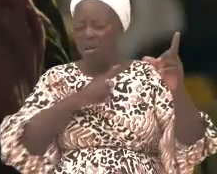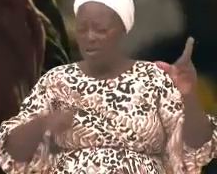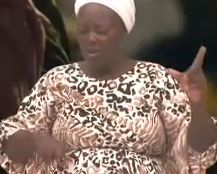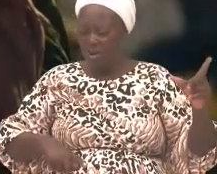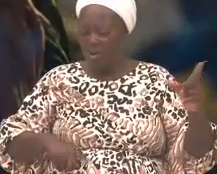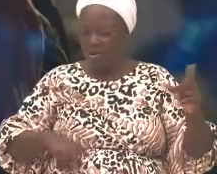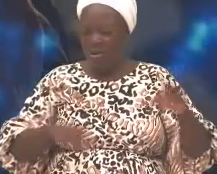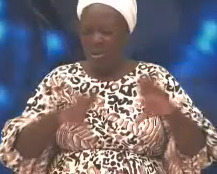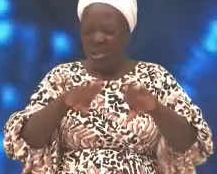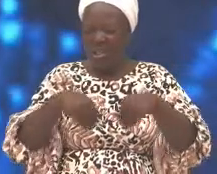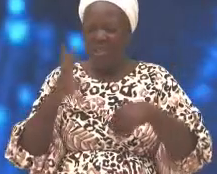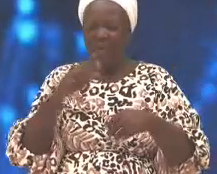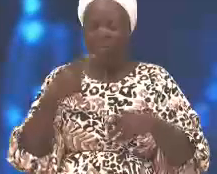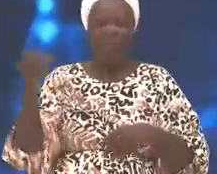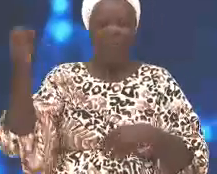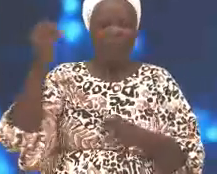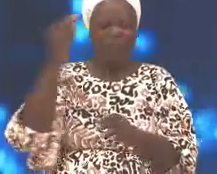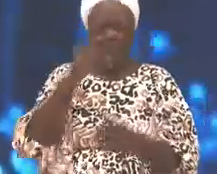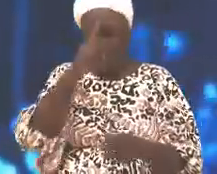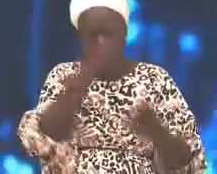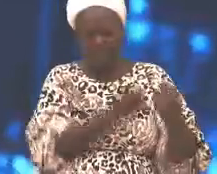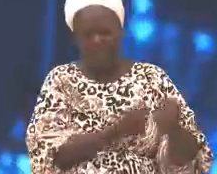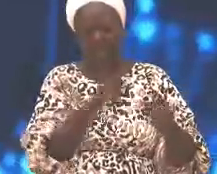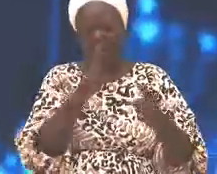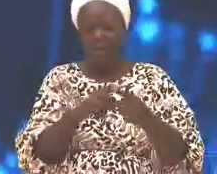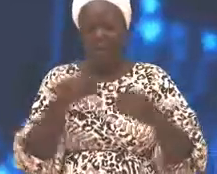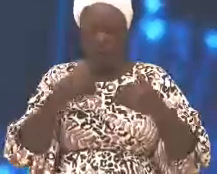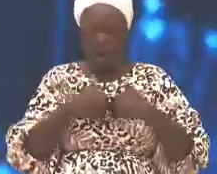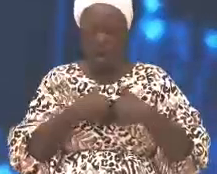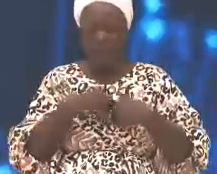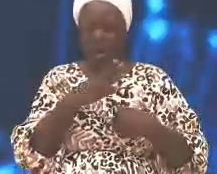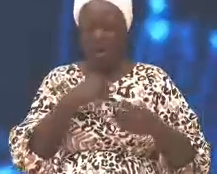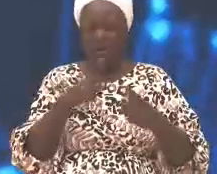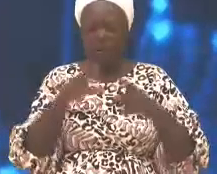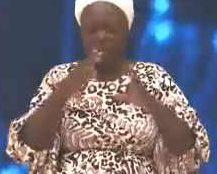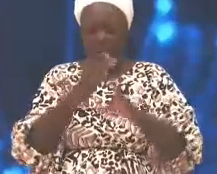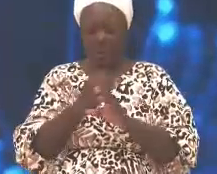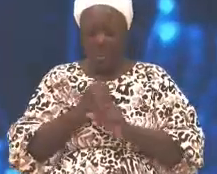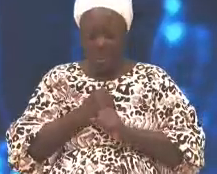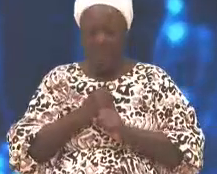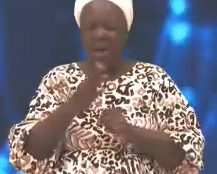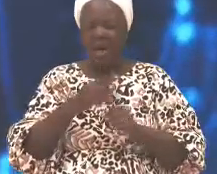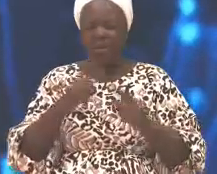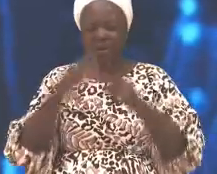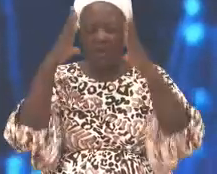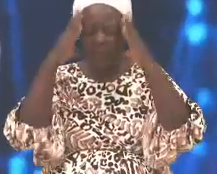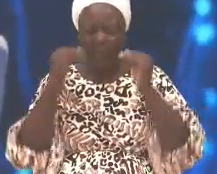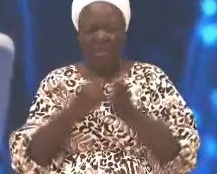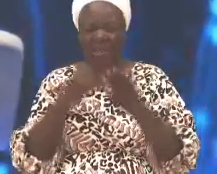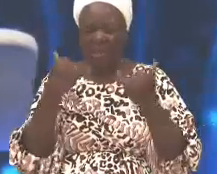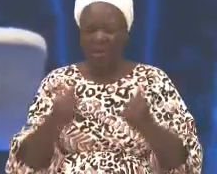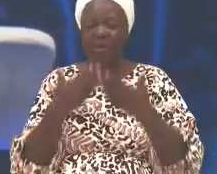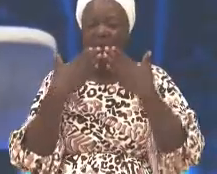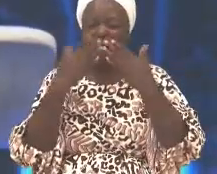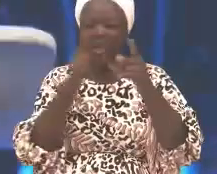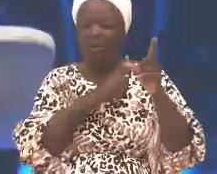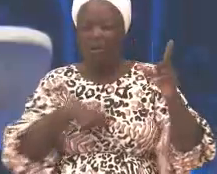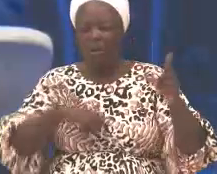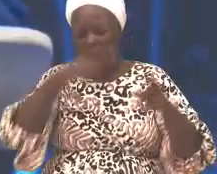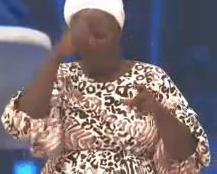to have and to receive and to experience it right now. Thank you, Lord, because I know